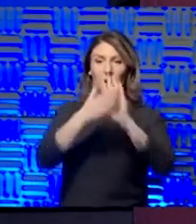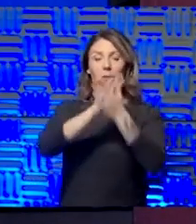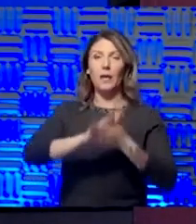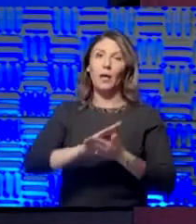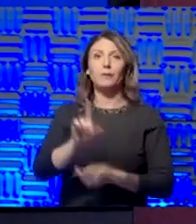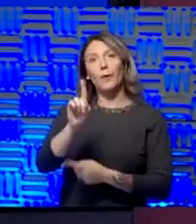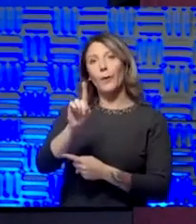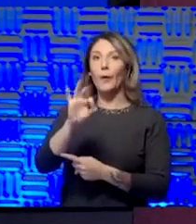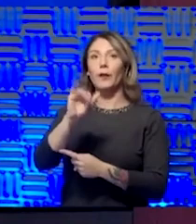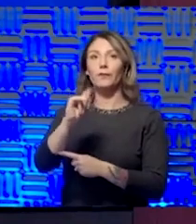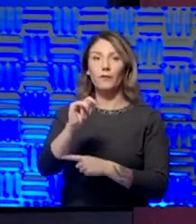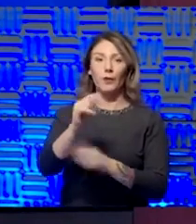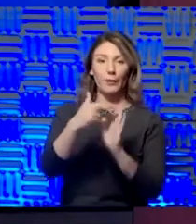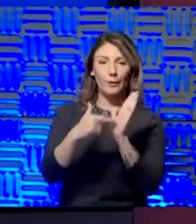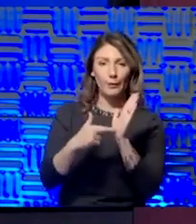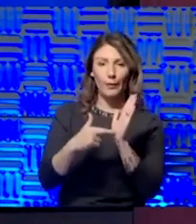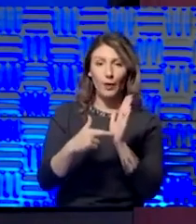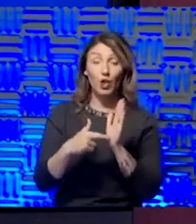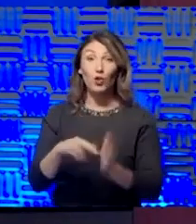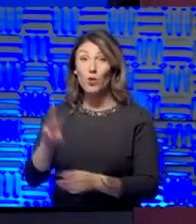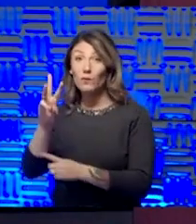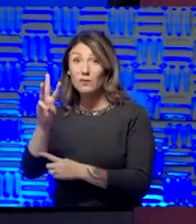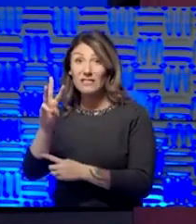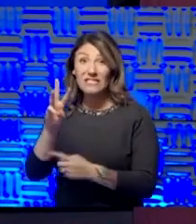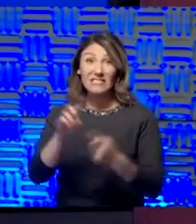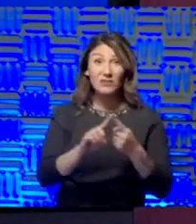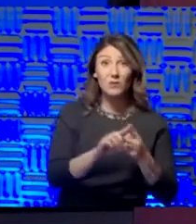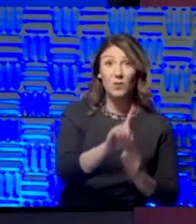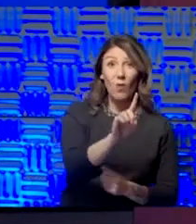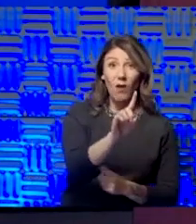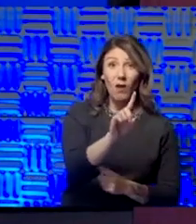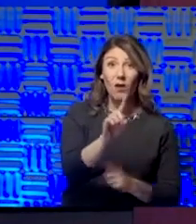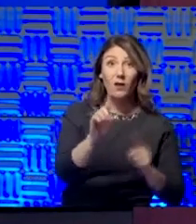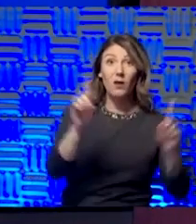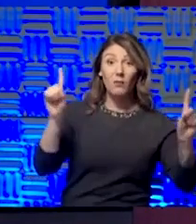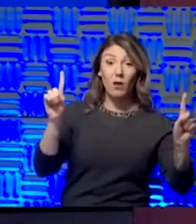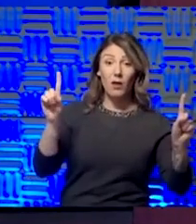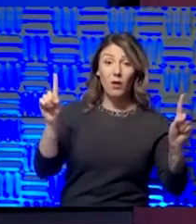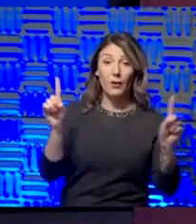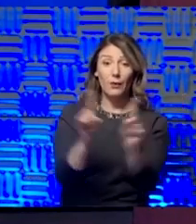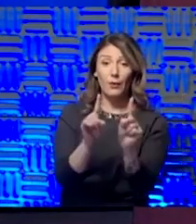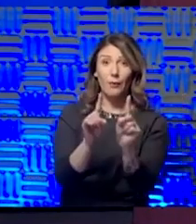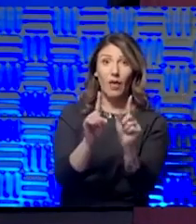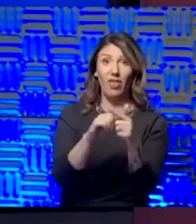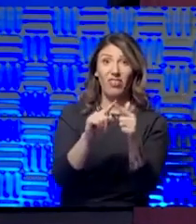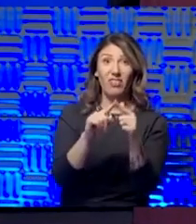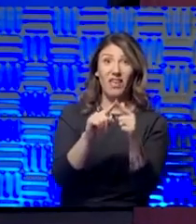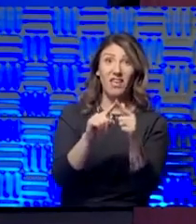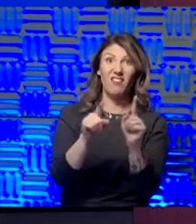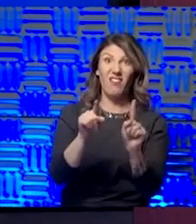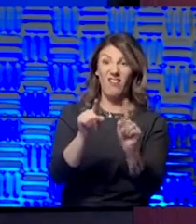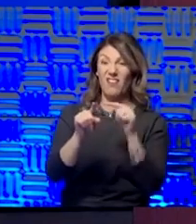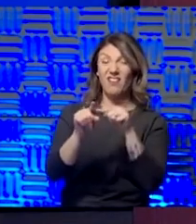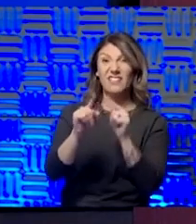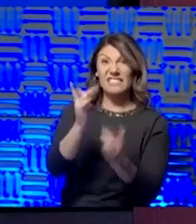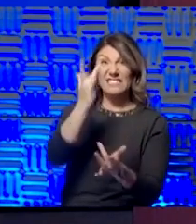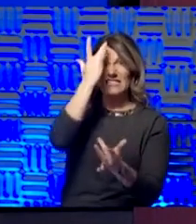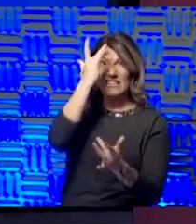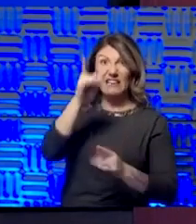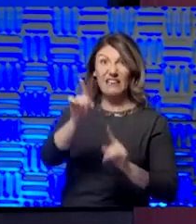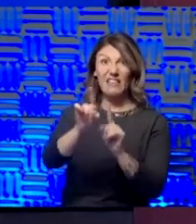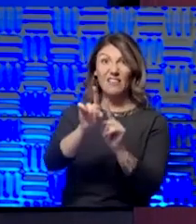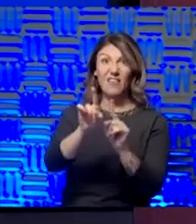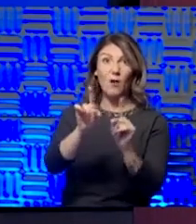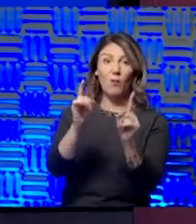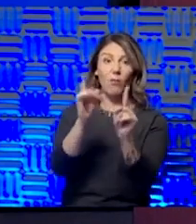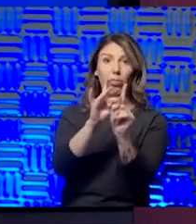that happens, when you go from 6 to 1, then suddenly you're going to spread a lot more to a lot more to other folks, and then you're right back where